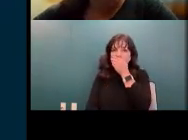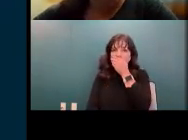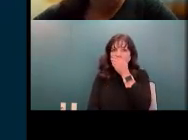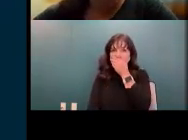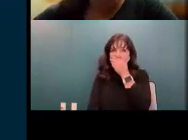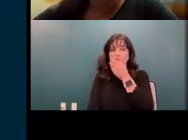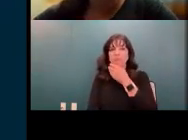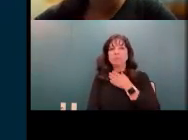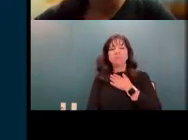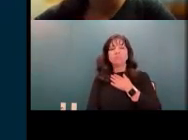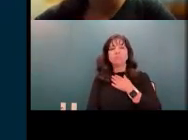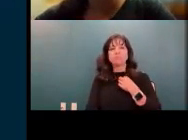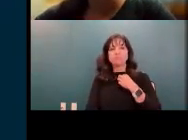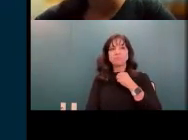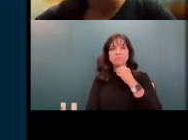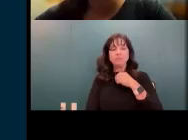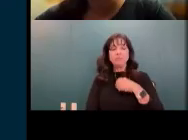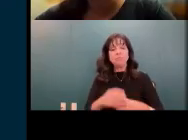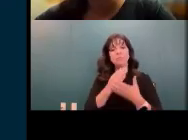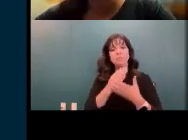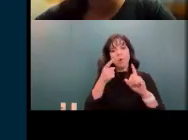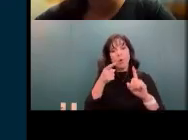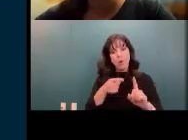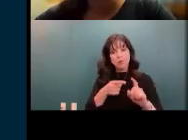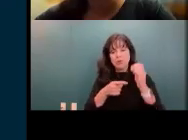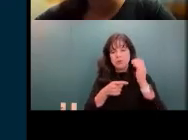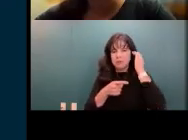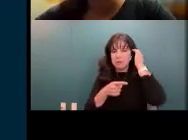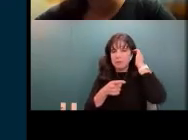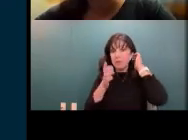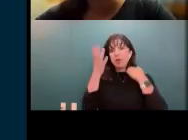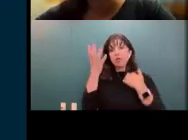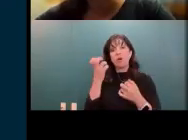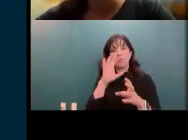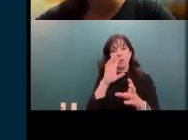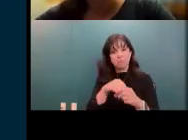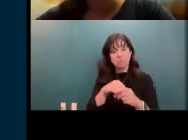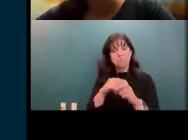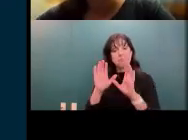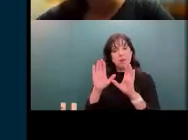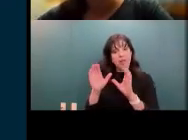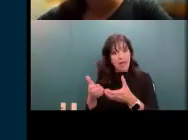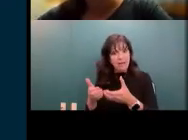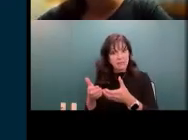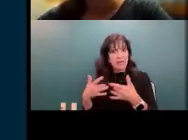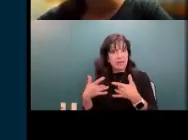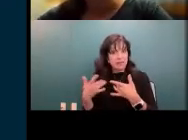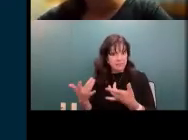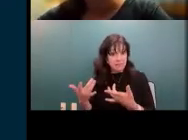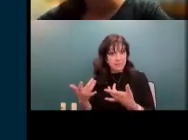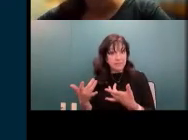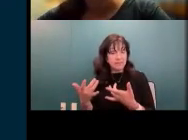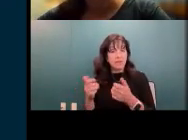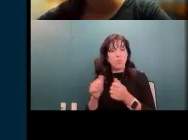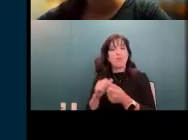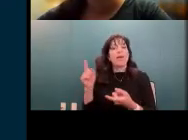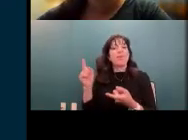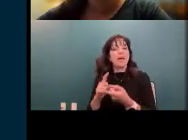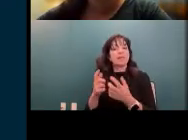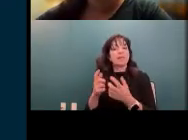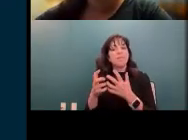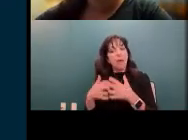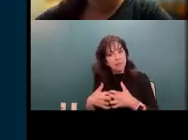Um, so some of the goals, parents want him to participate in class activities with less meltdowns